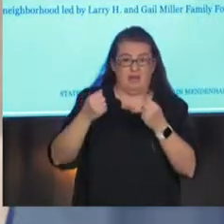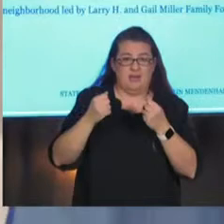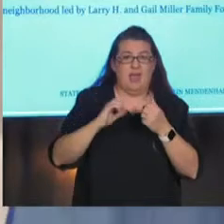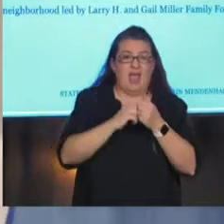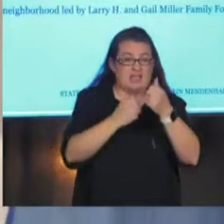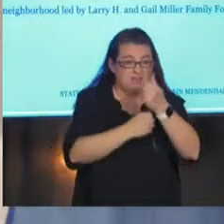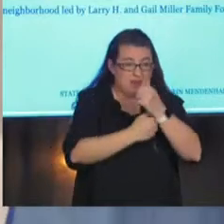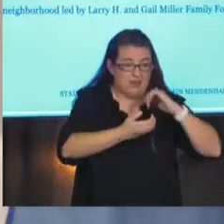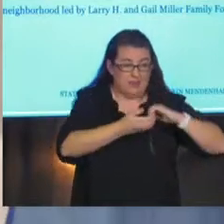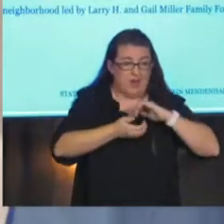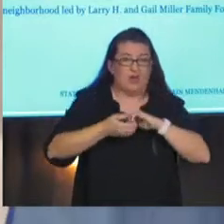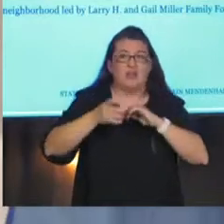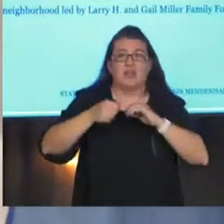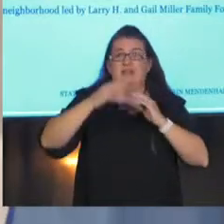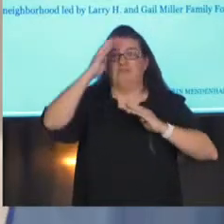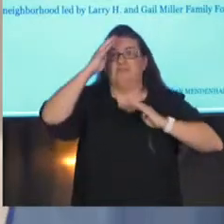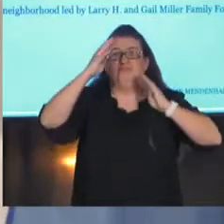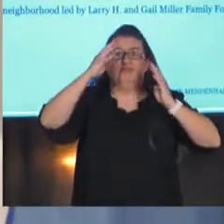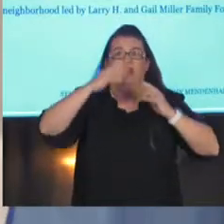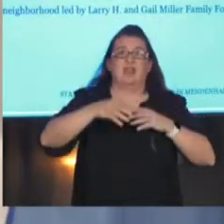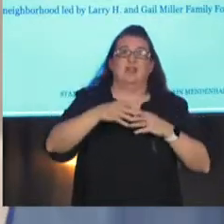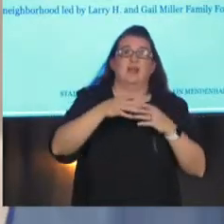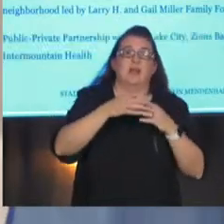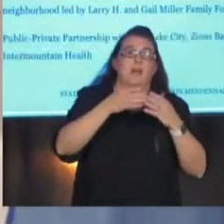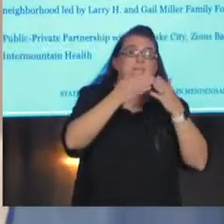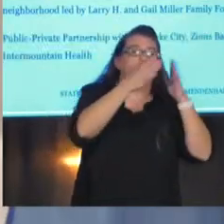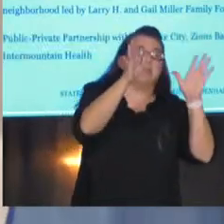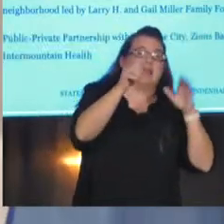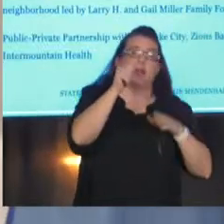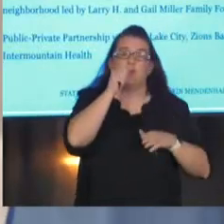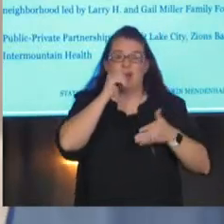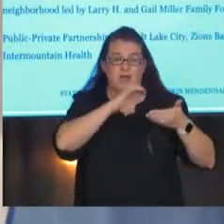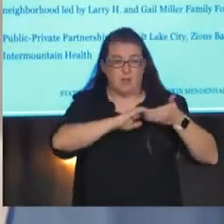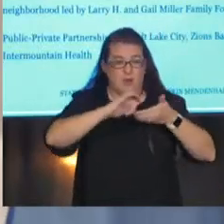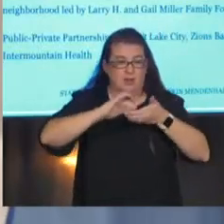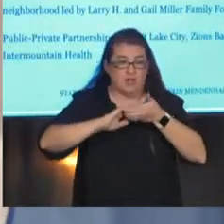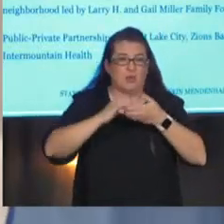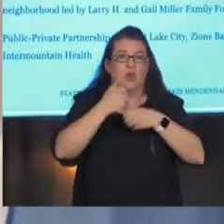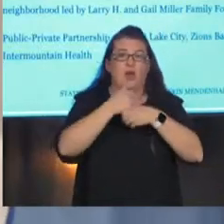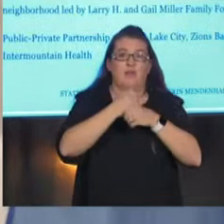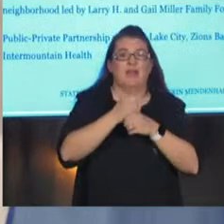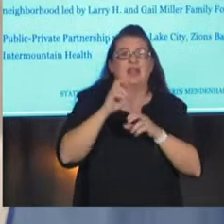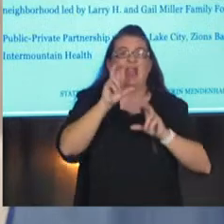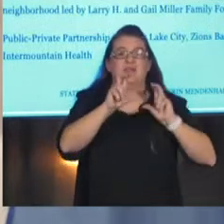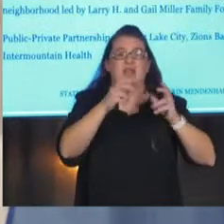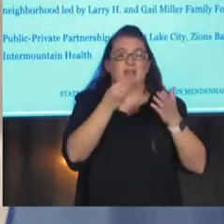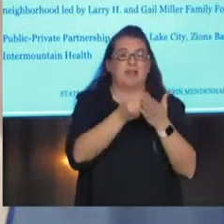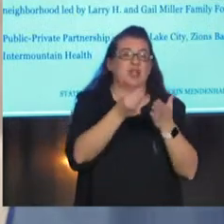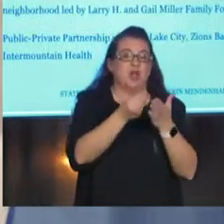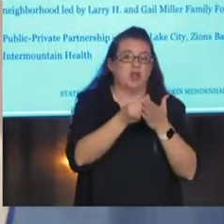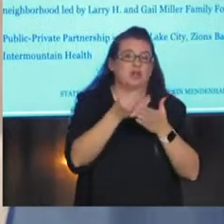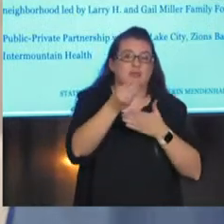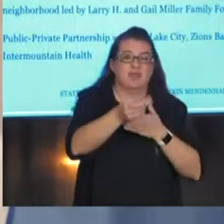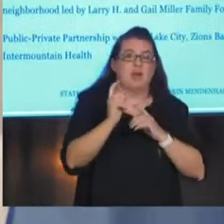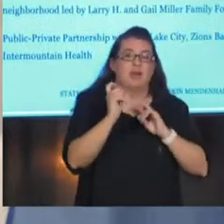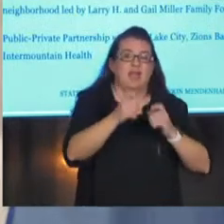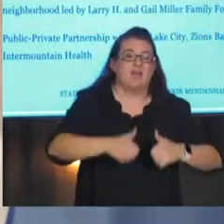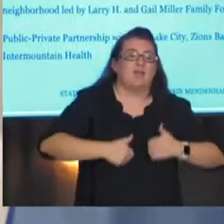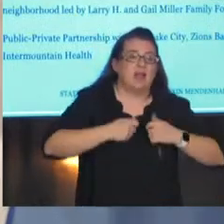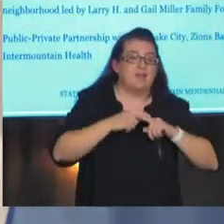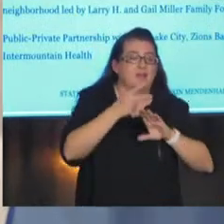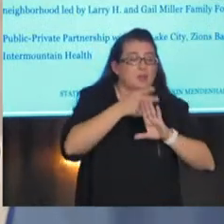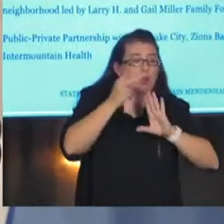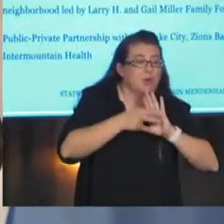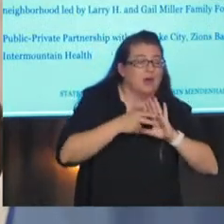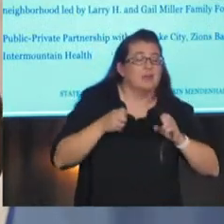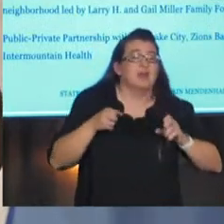innovative and collaborative public-private partnership will generate investment dollars that will give life to programs and